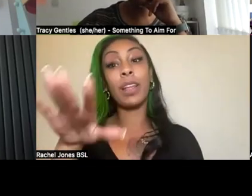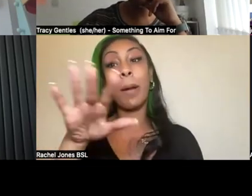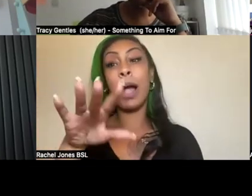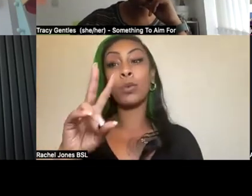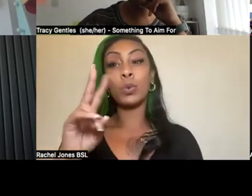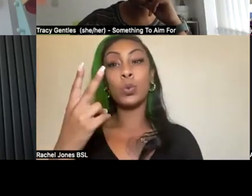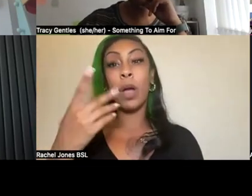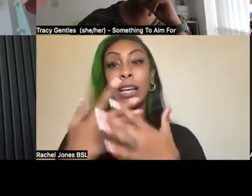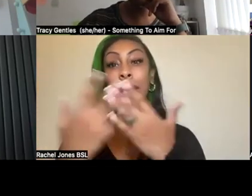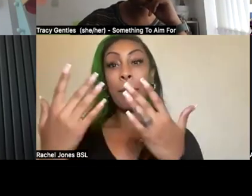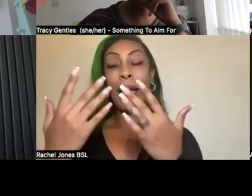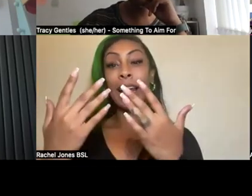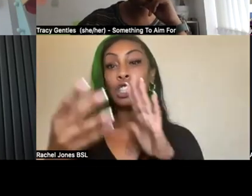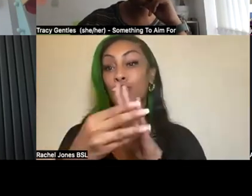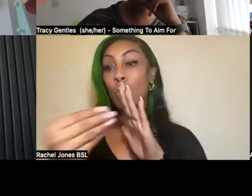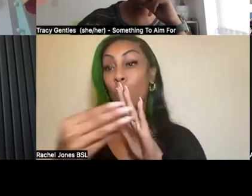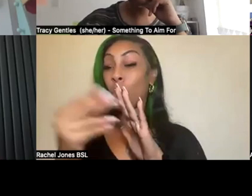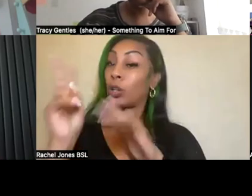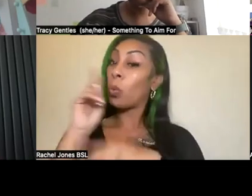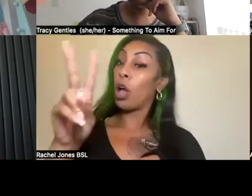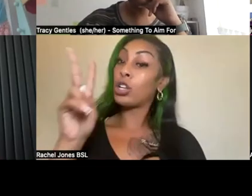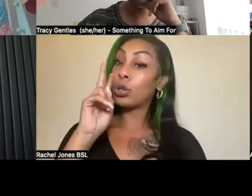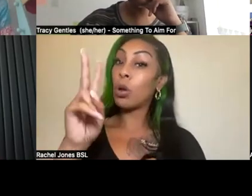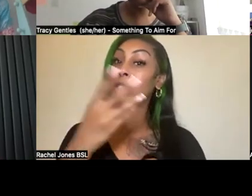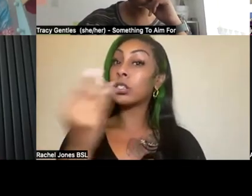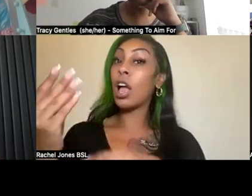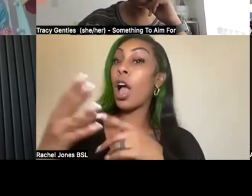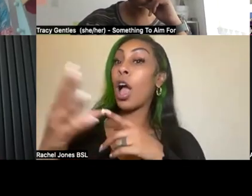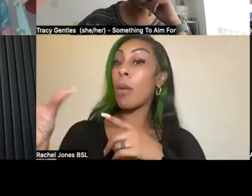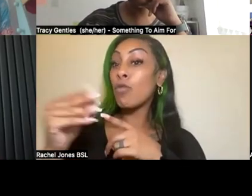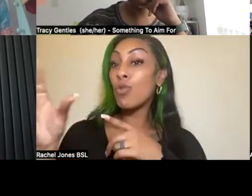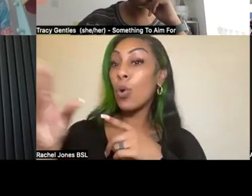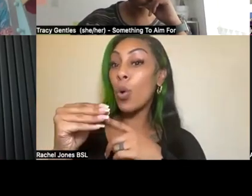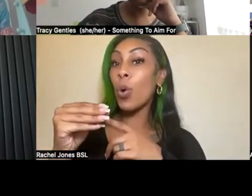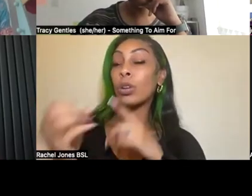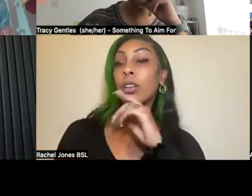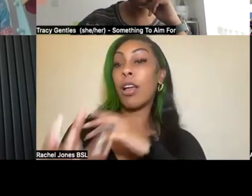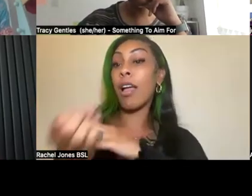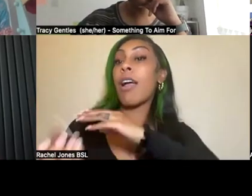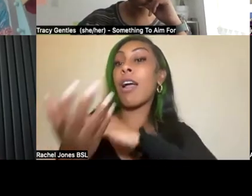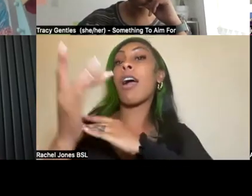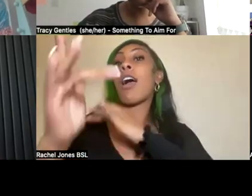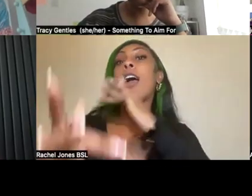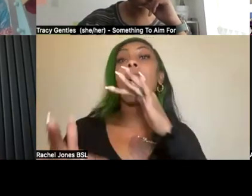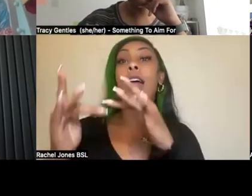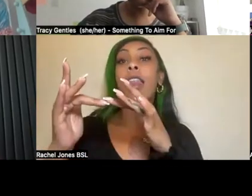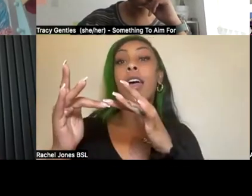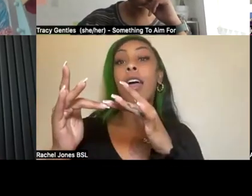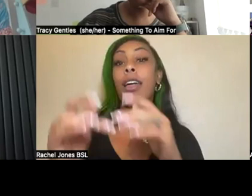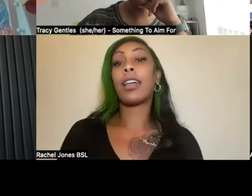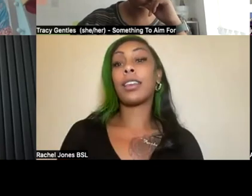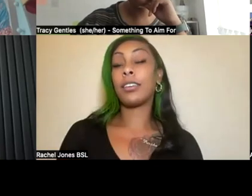have attended some sessions, and some of those recordings are only just coming up online. 140 downloads